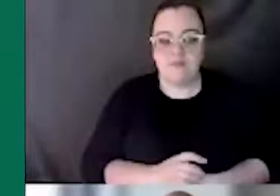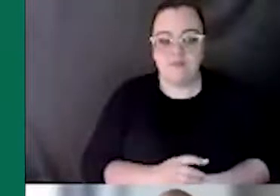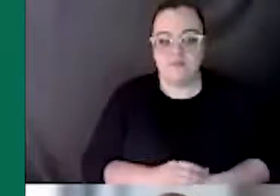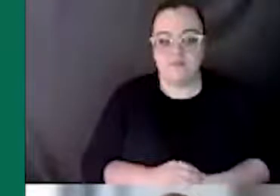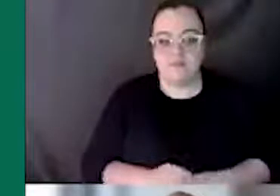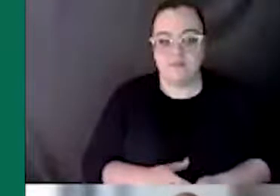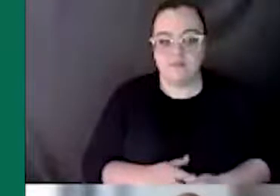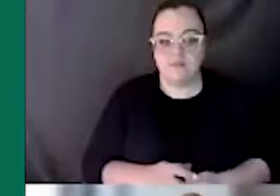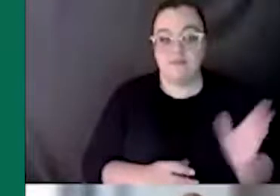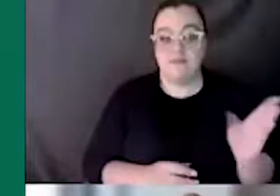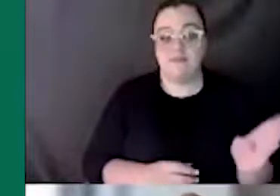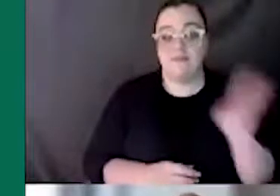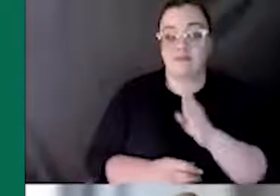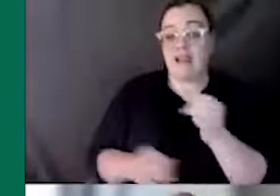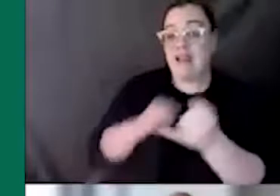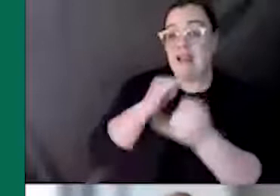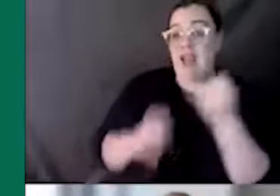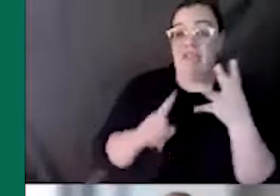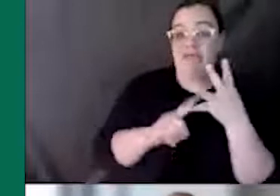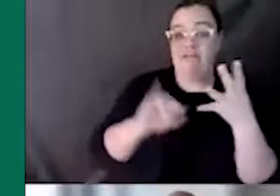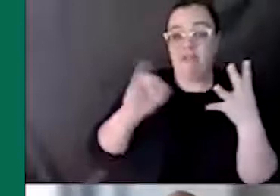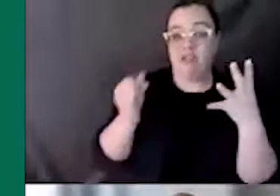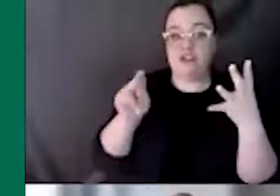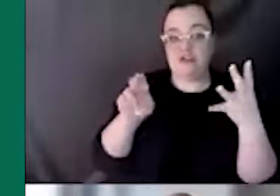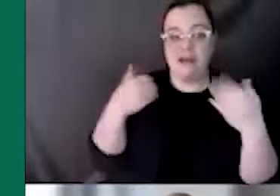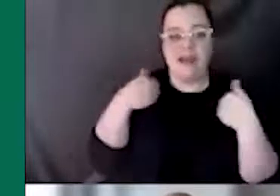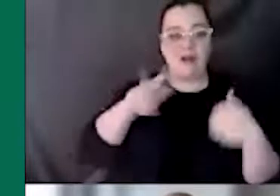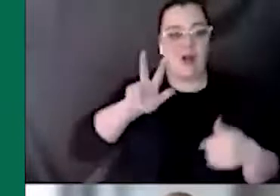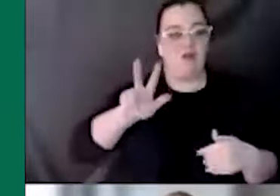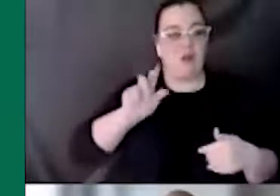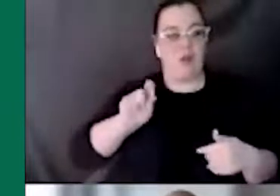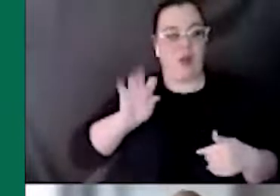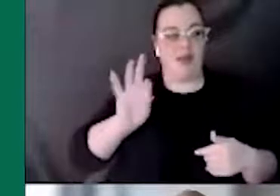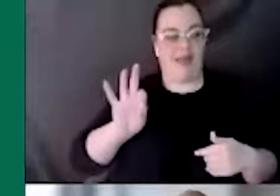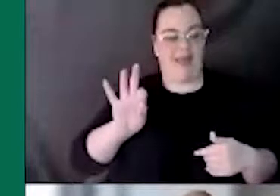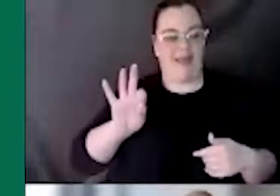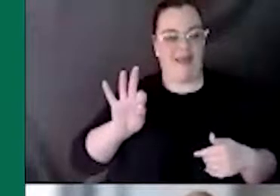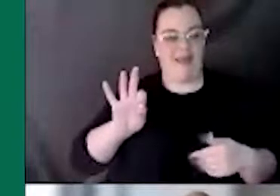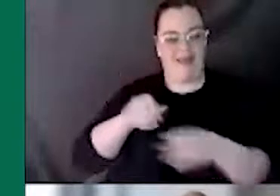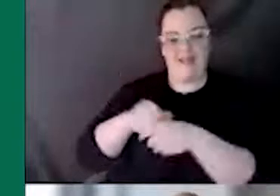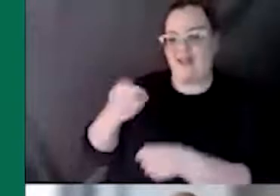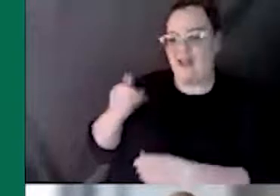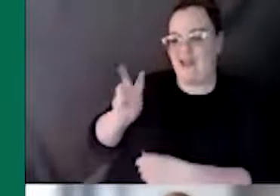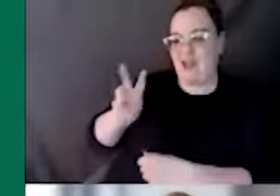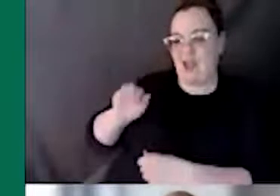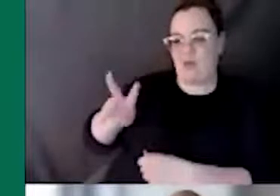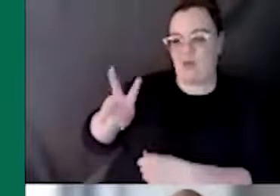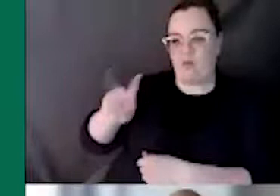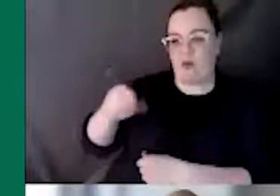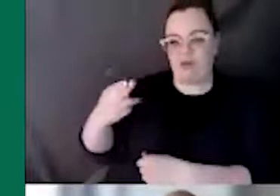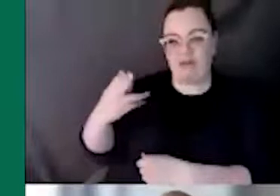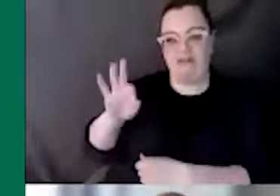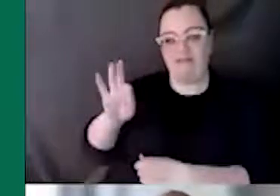At the end of June, there was a magnitude 3.9 on the Hayward Fault in just near the town of San